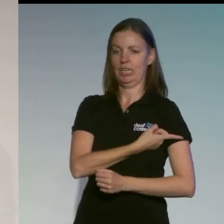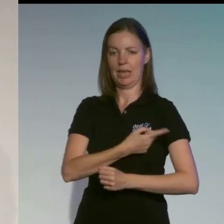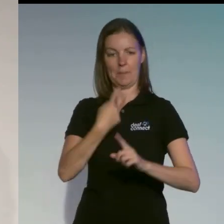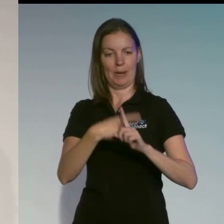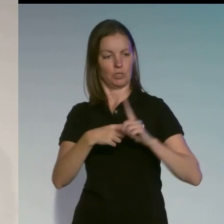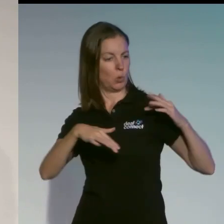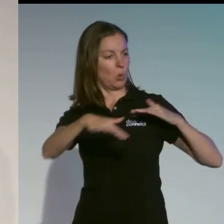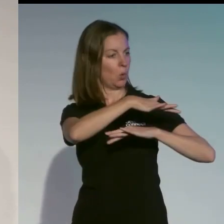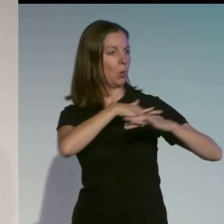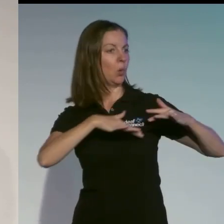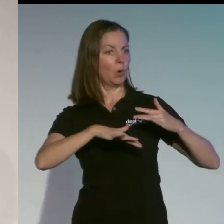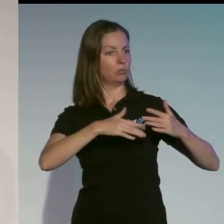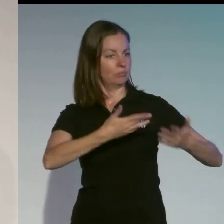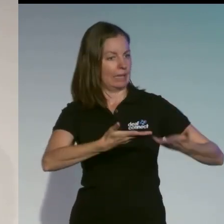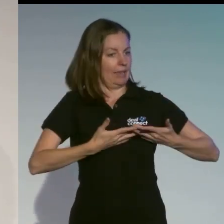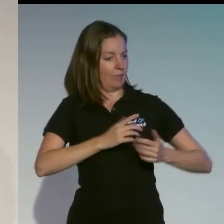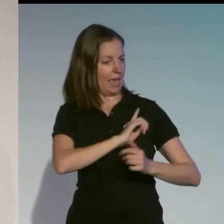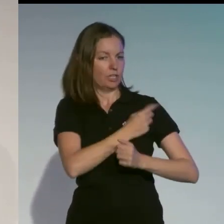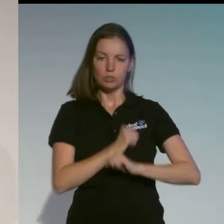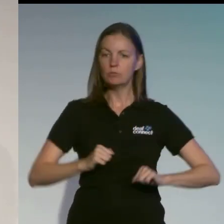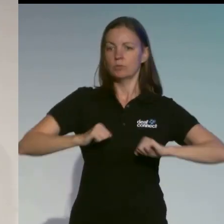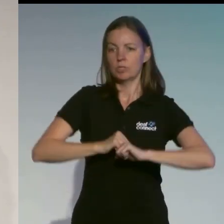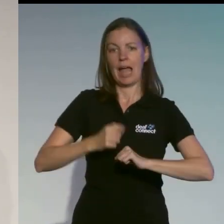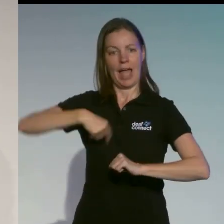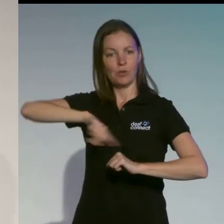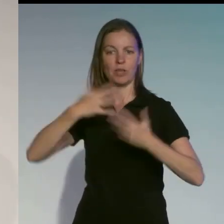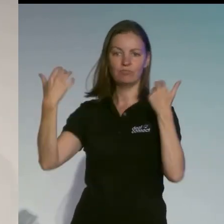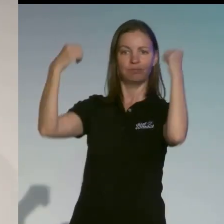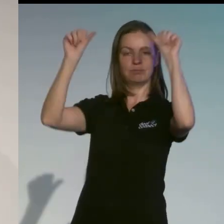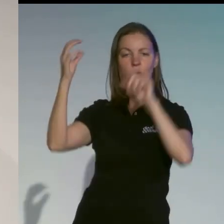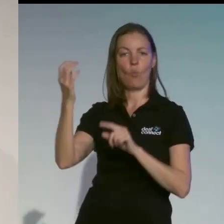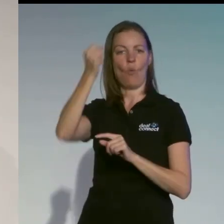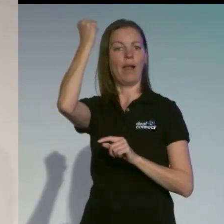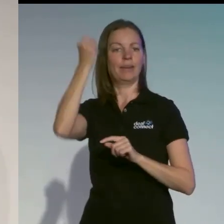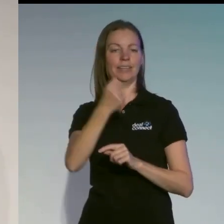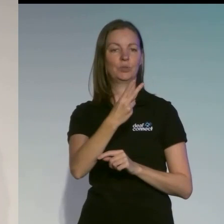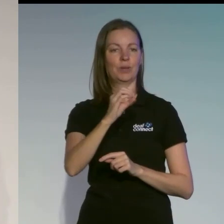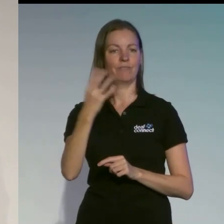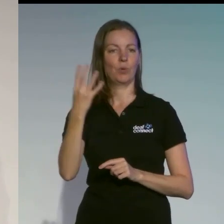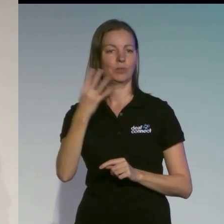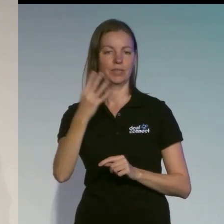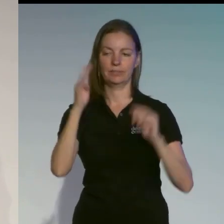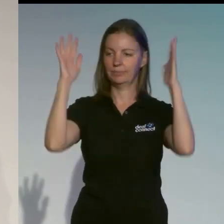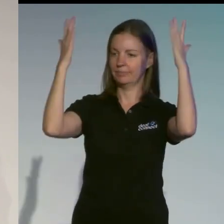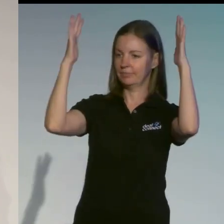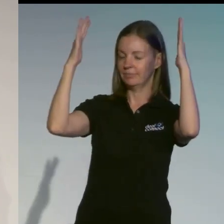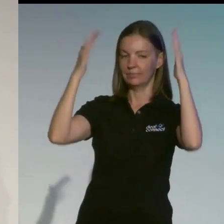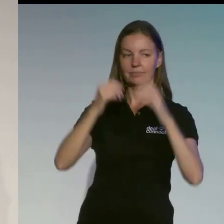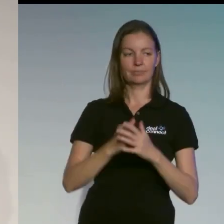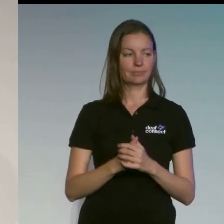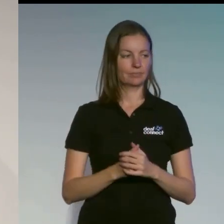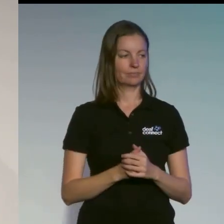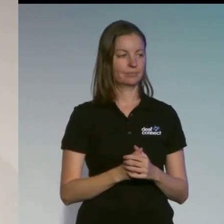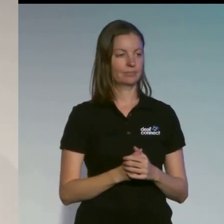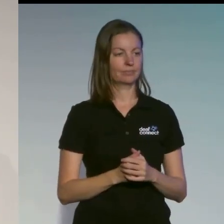community. Luckily, we won the case in 2014. Well done.